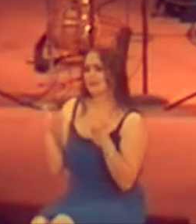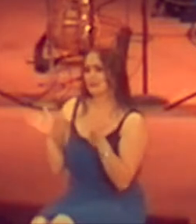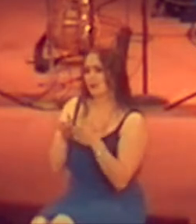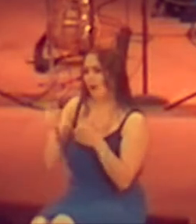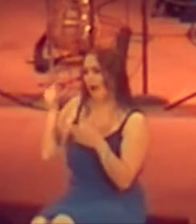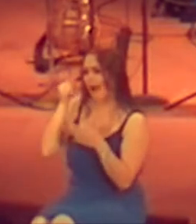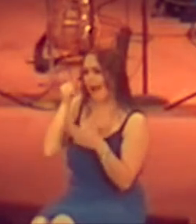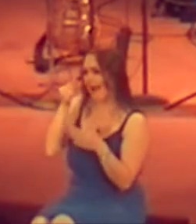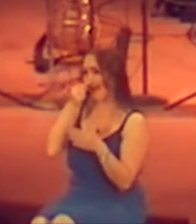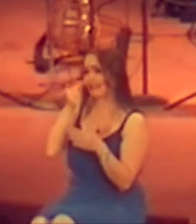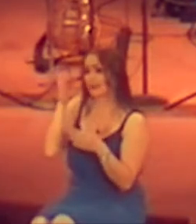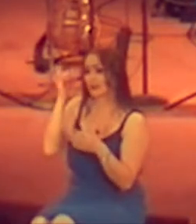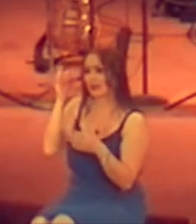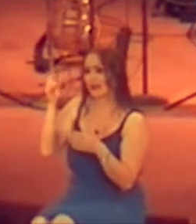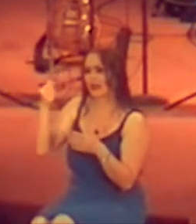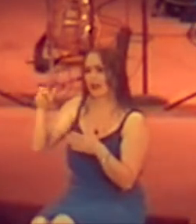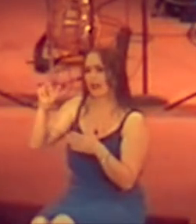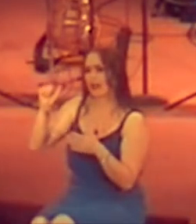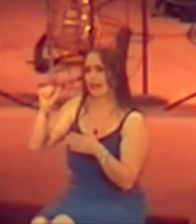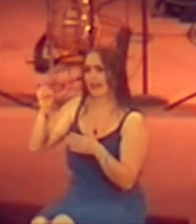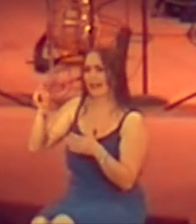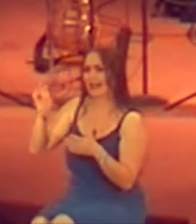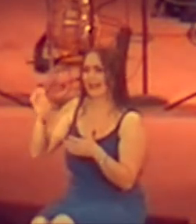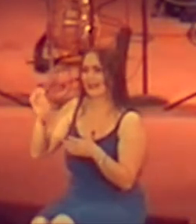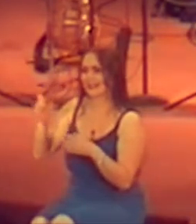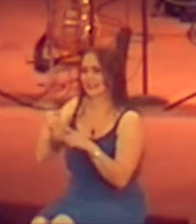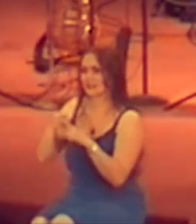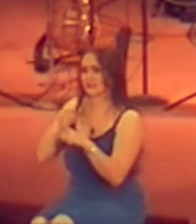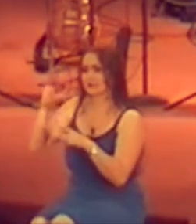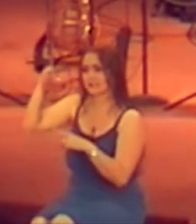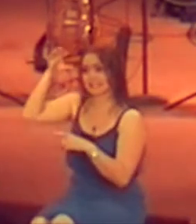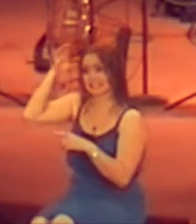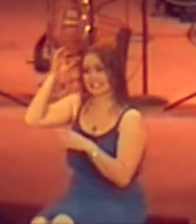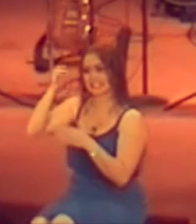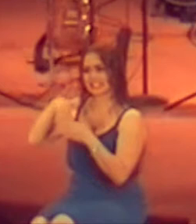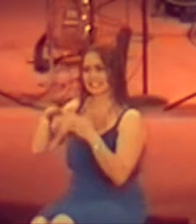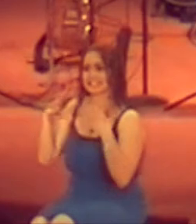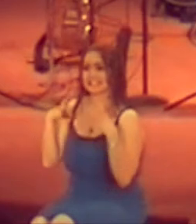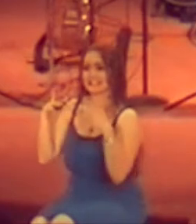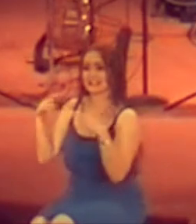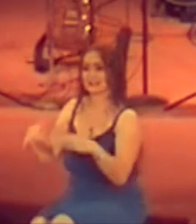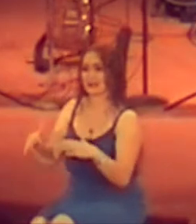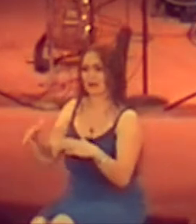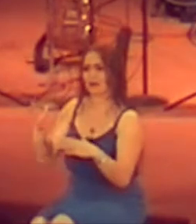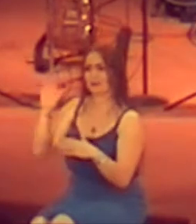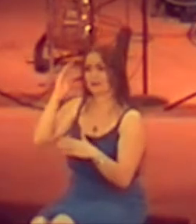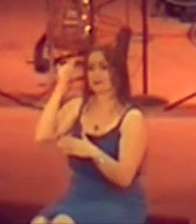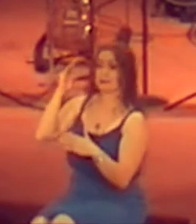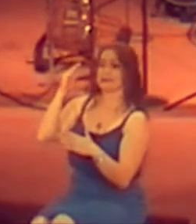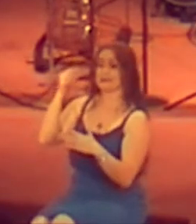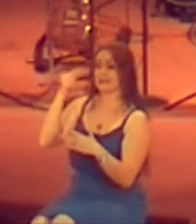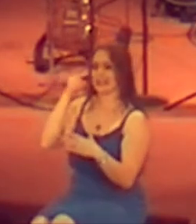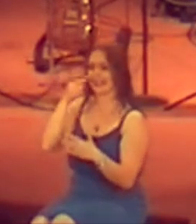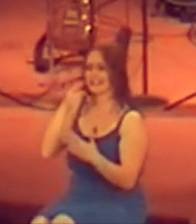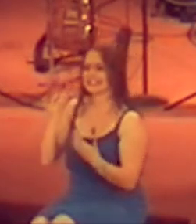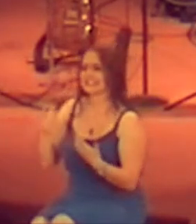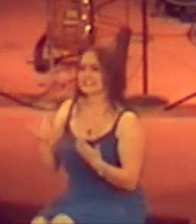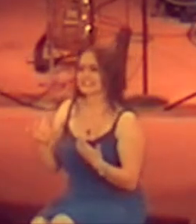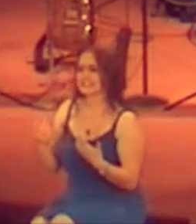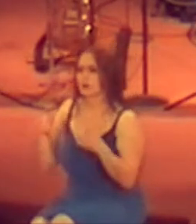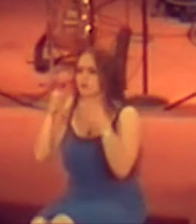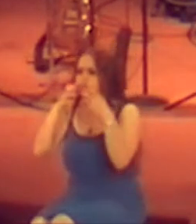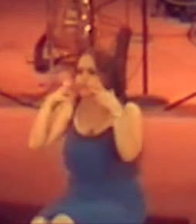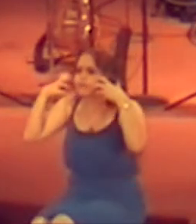sun reflecting from the snow won't bother him. I'm also going to give him these big cheeks like chipmunks so that when it is time to store the food, he's